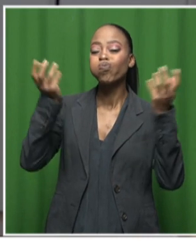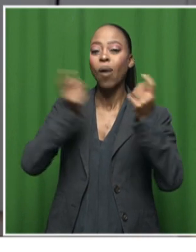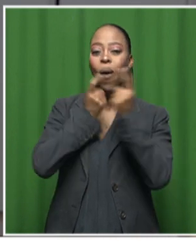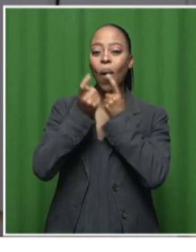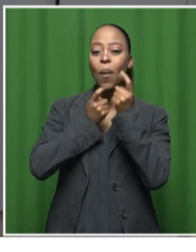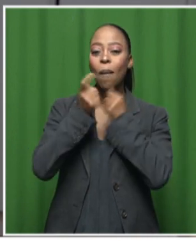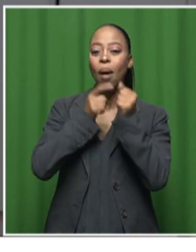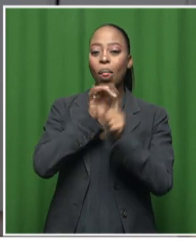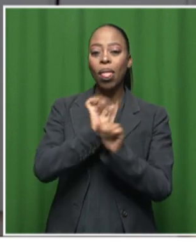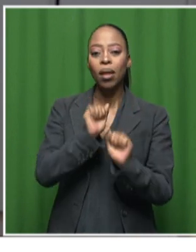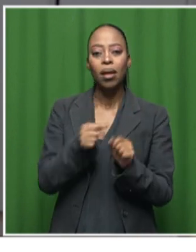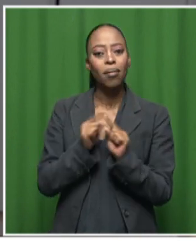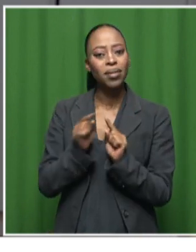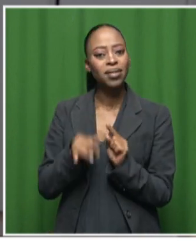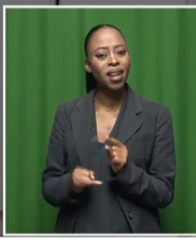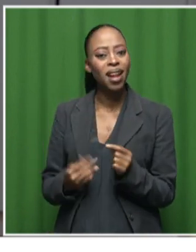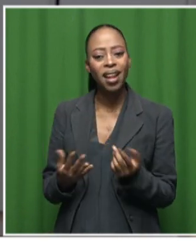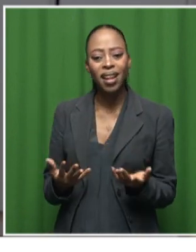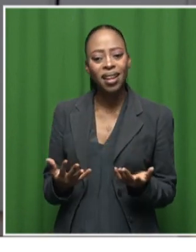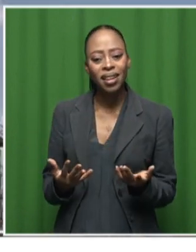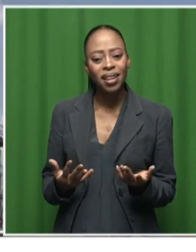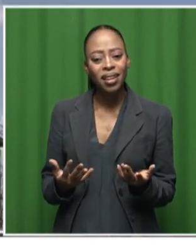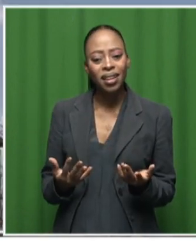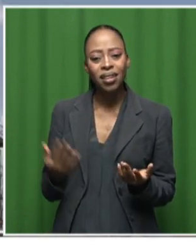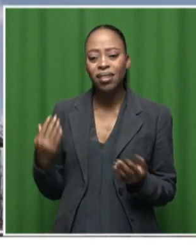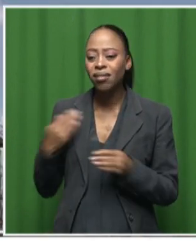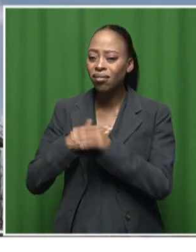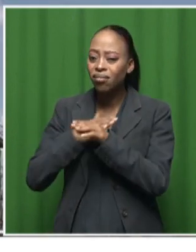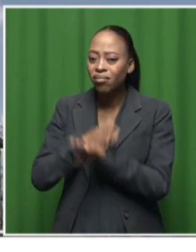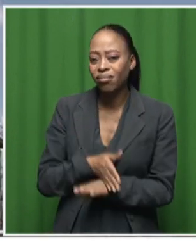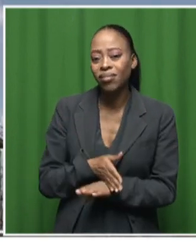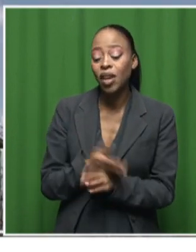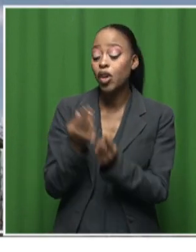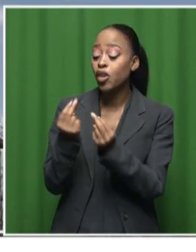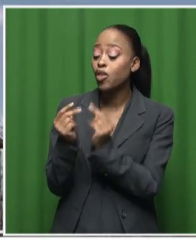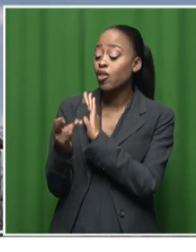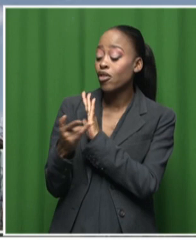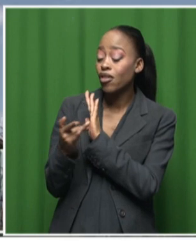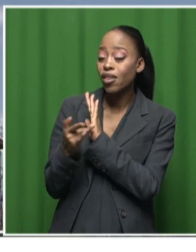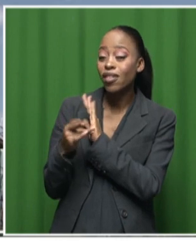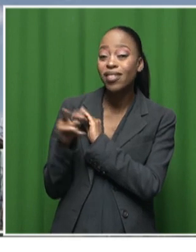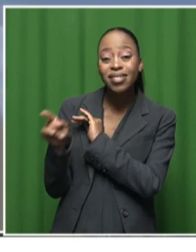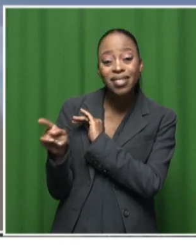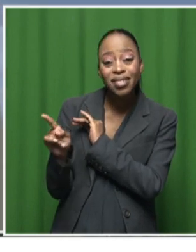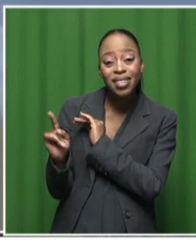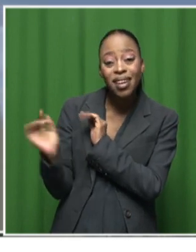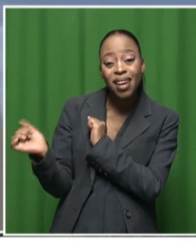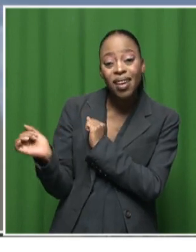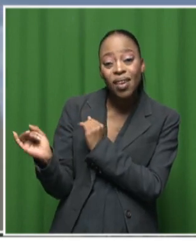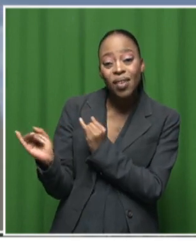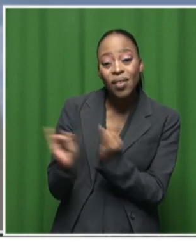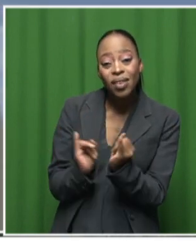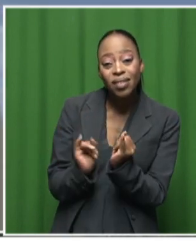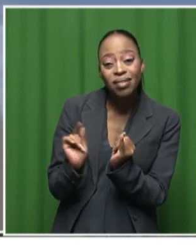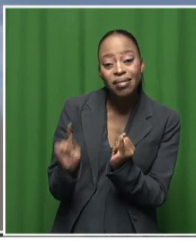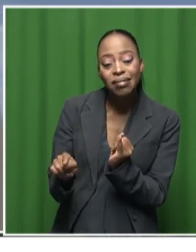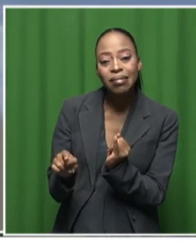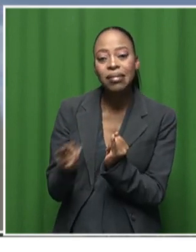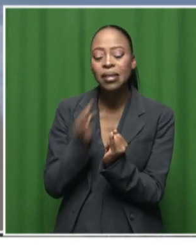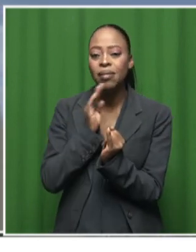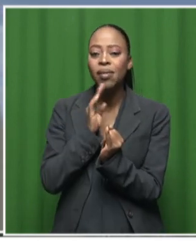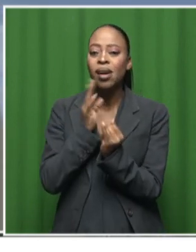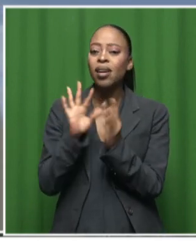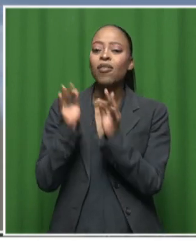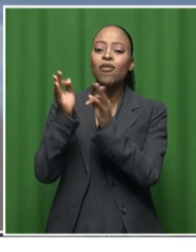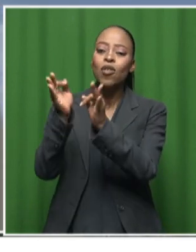that, but it's with us for some time. And the new technology, the hydrogen, et cetera, I mean, those are energies